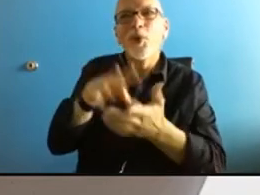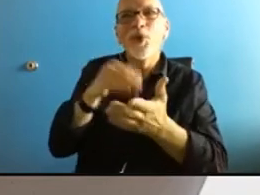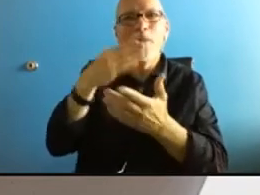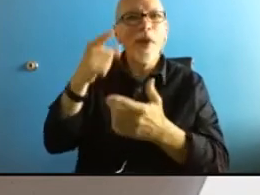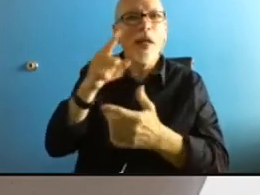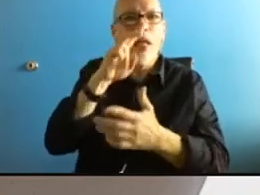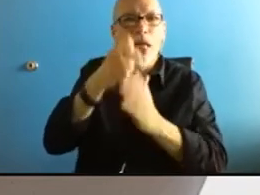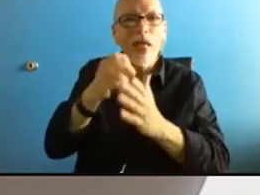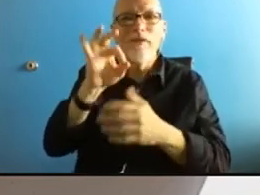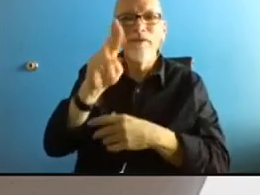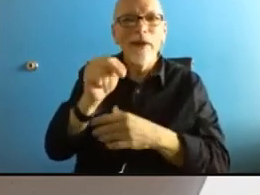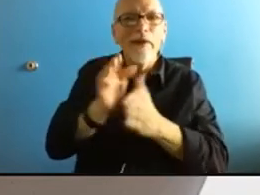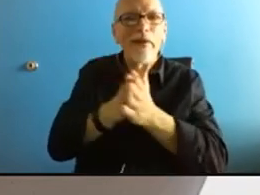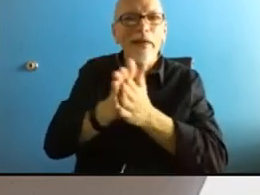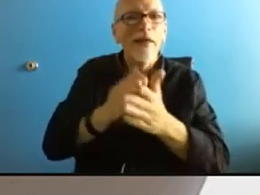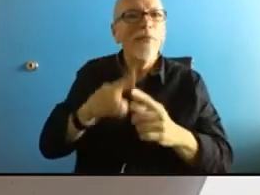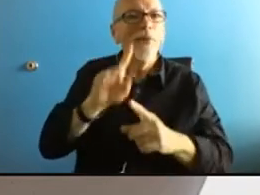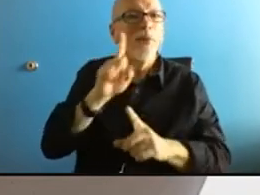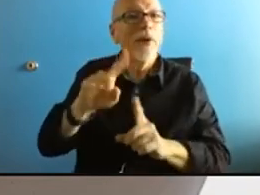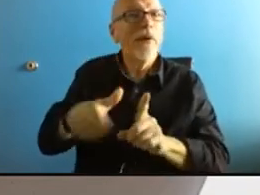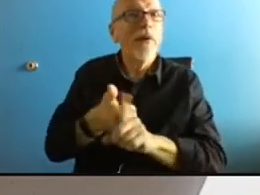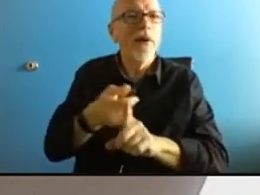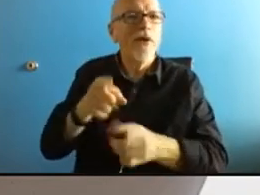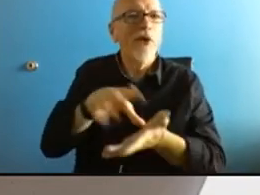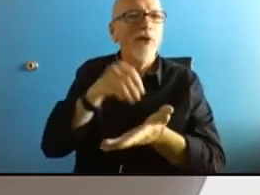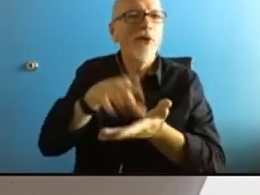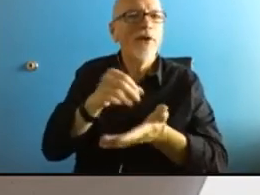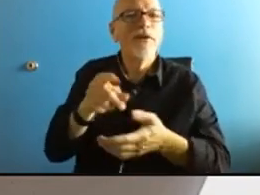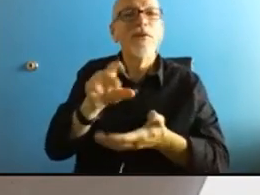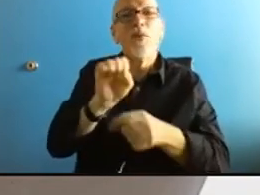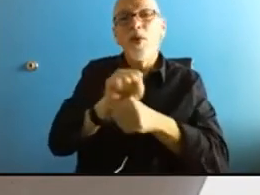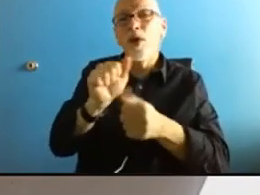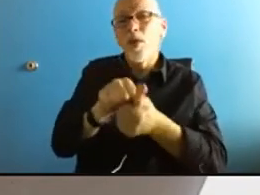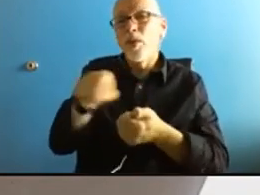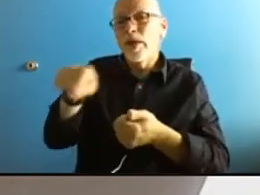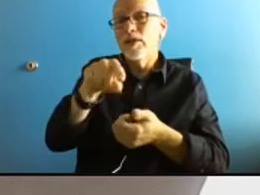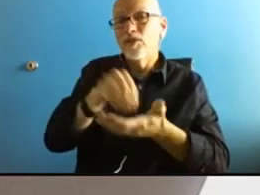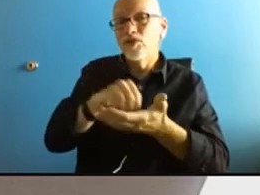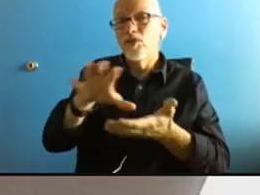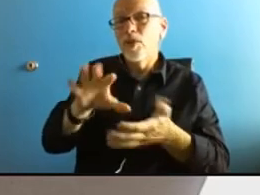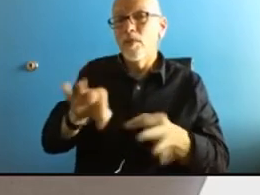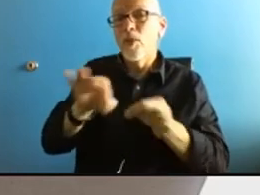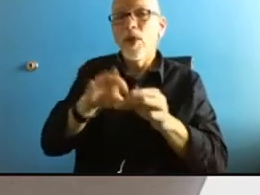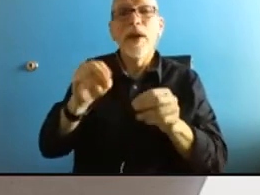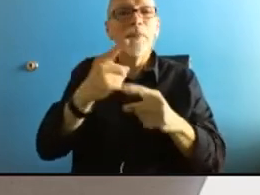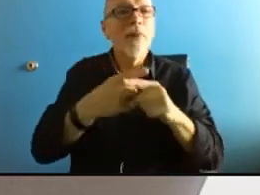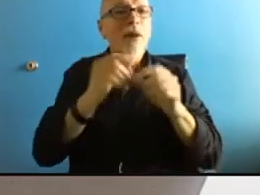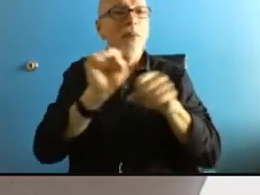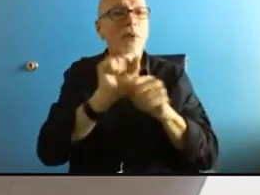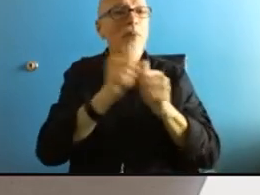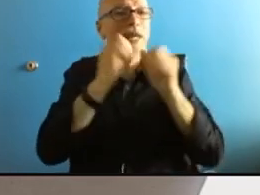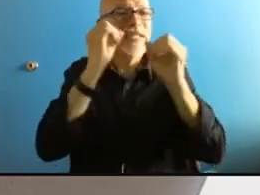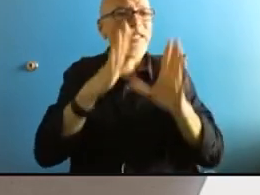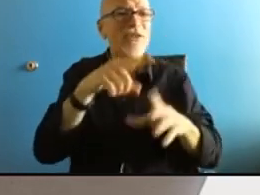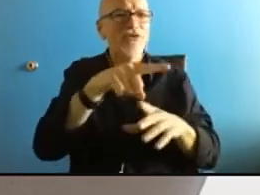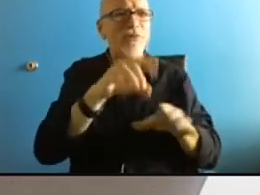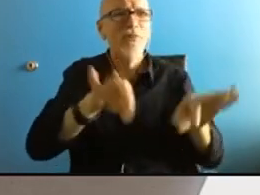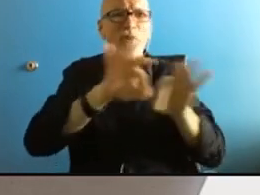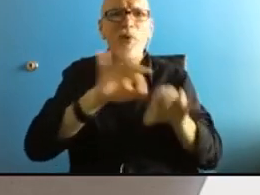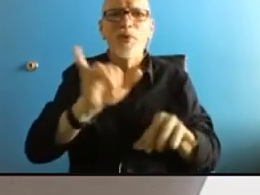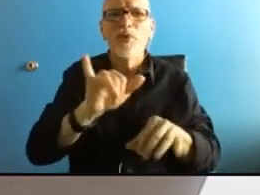But working with students is so important, but also working with those educators as well too. And, I think Lynn mentioned it also